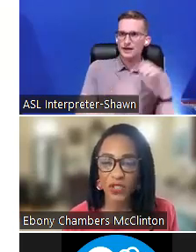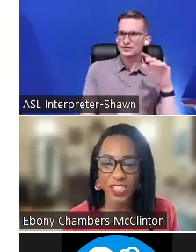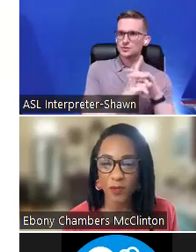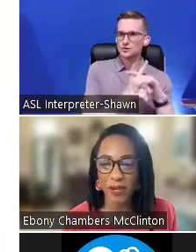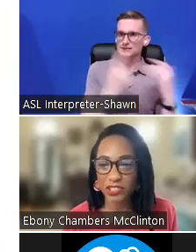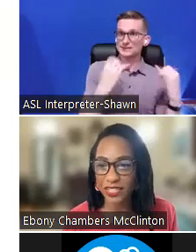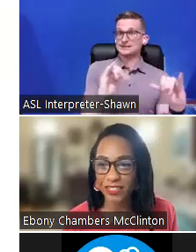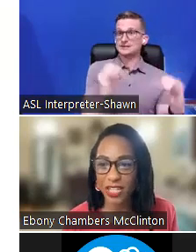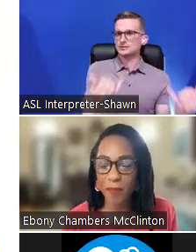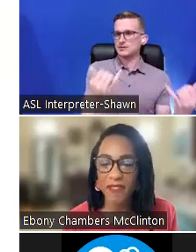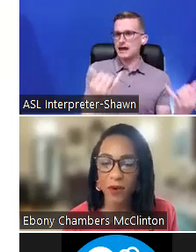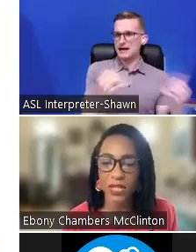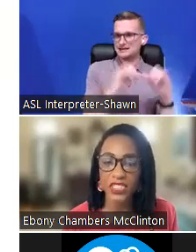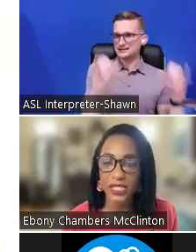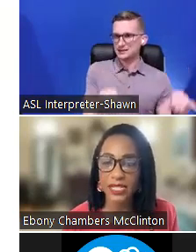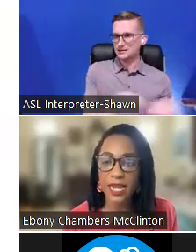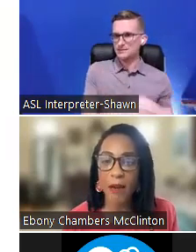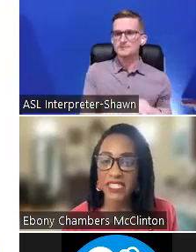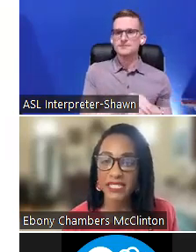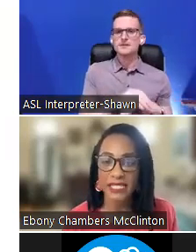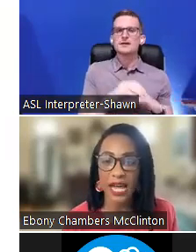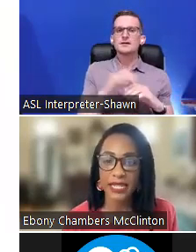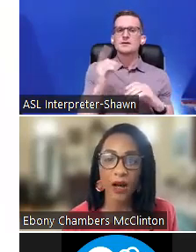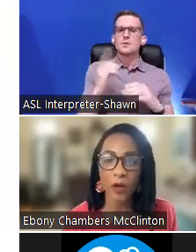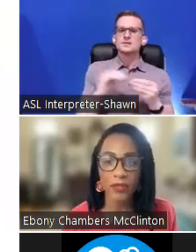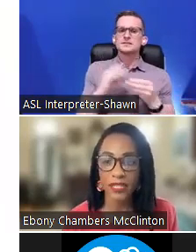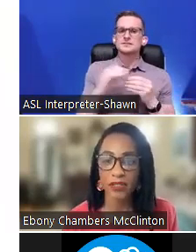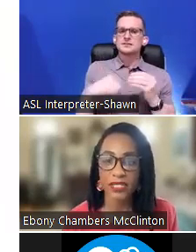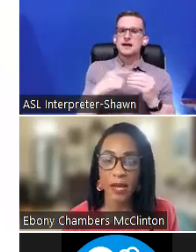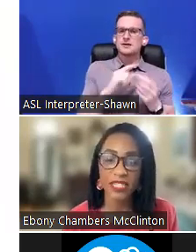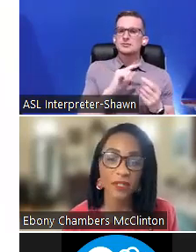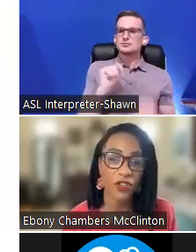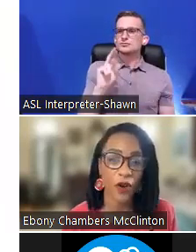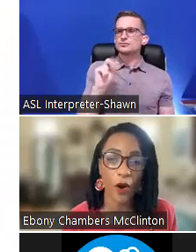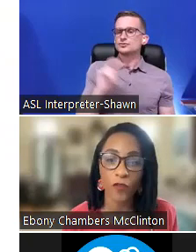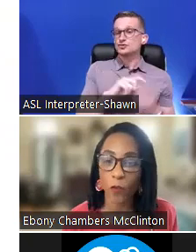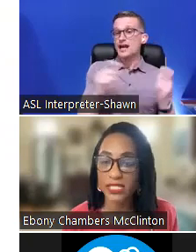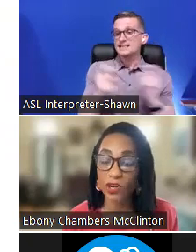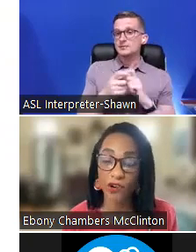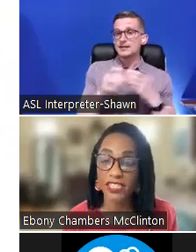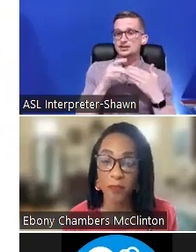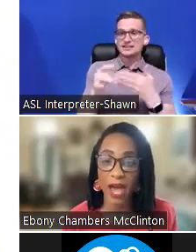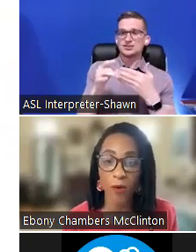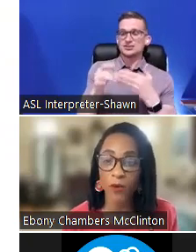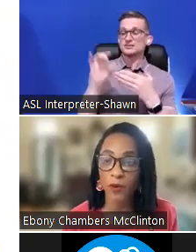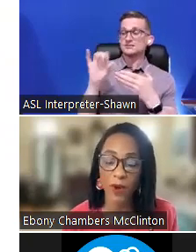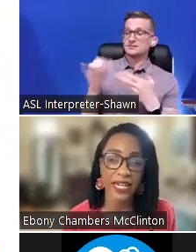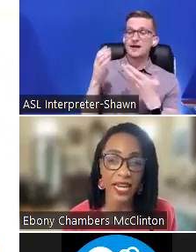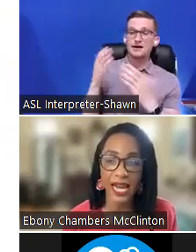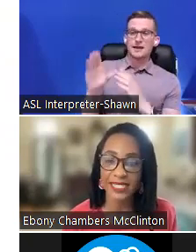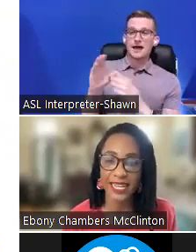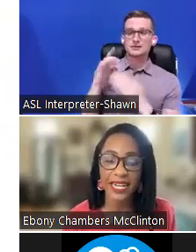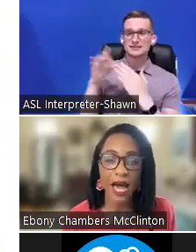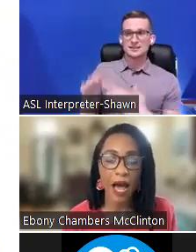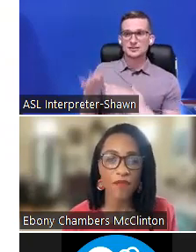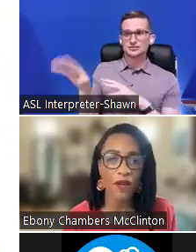supporting transformational leadership, and that really just is designed to help leaders step into their own voice, courage, and power. We